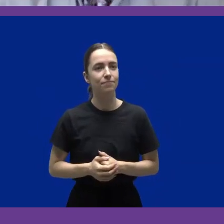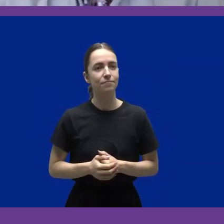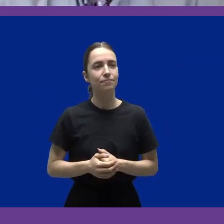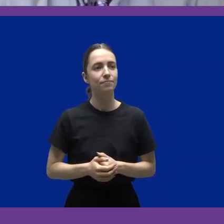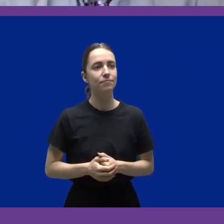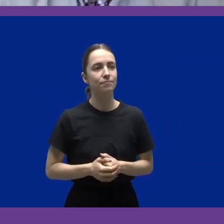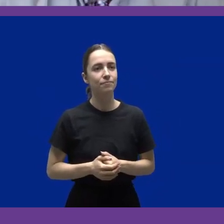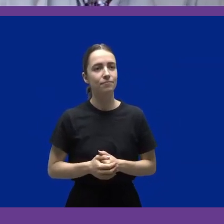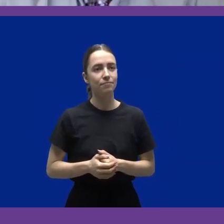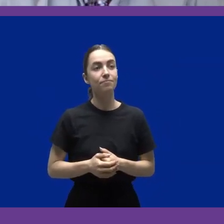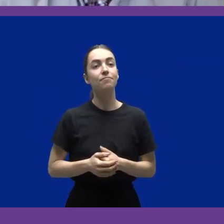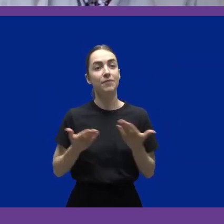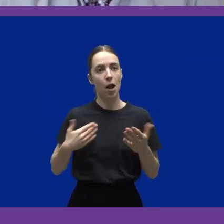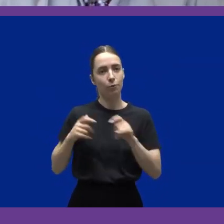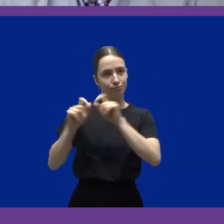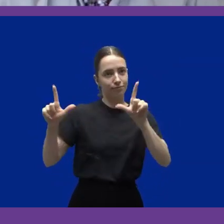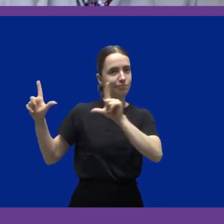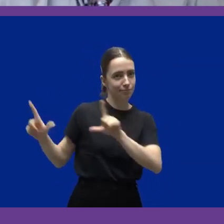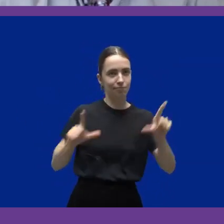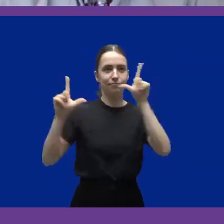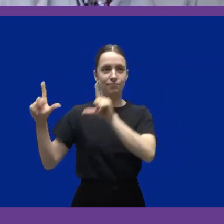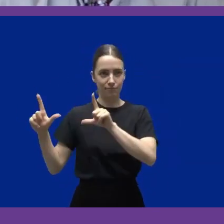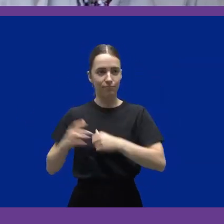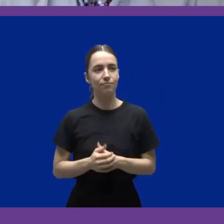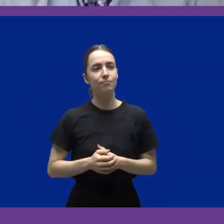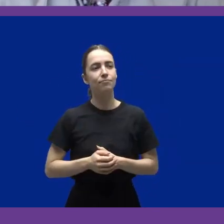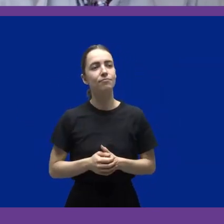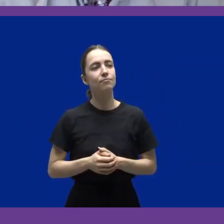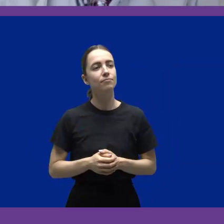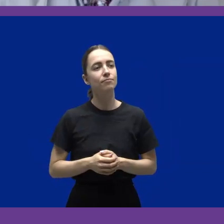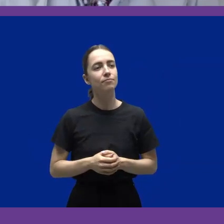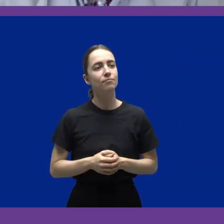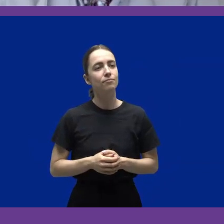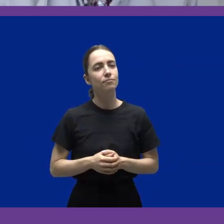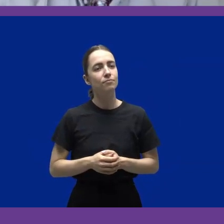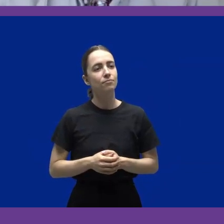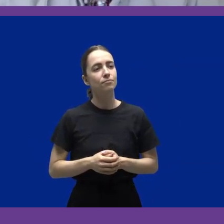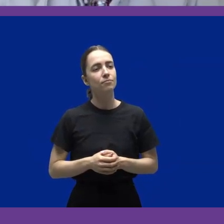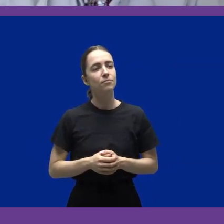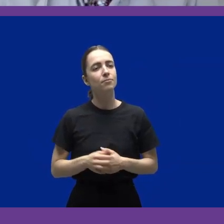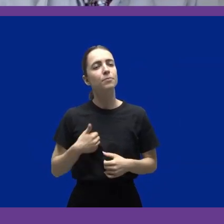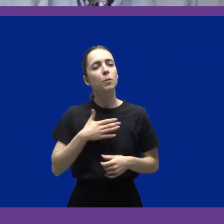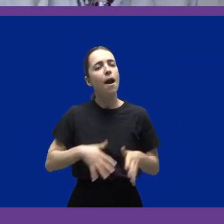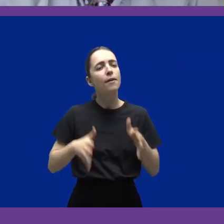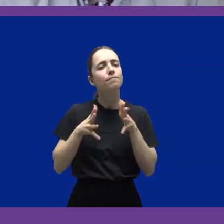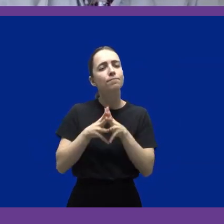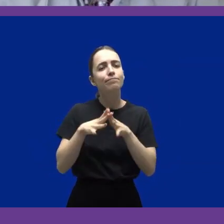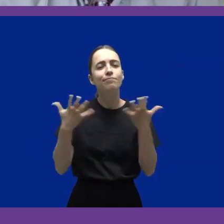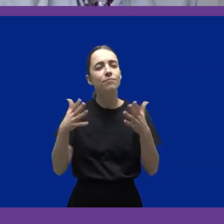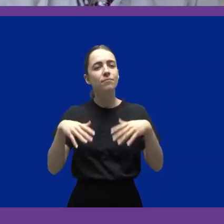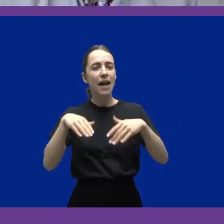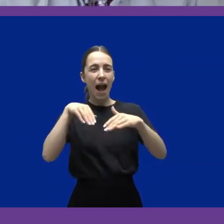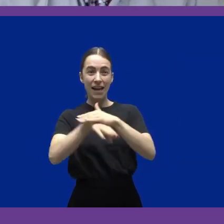I will explain the accessibility features of today, and there is